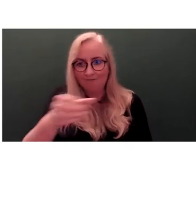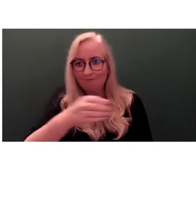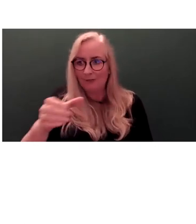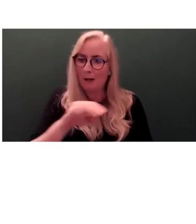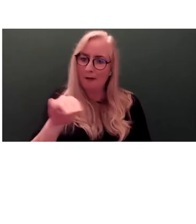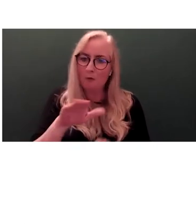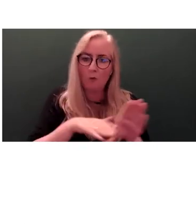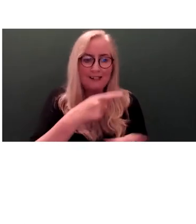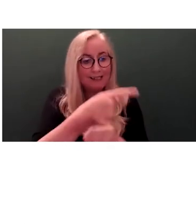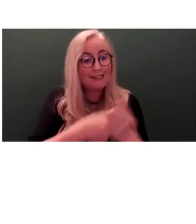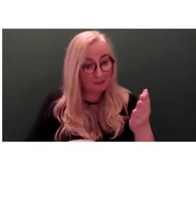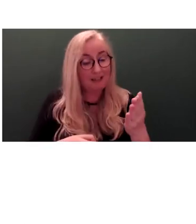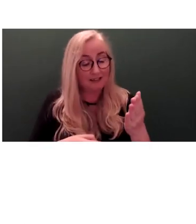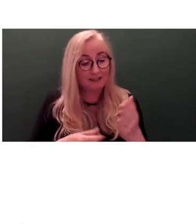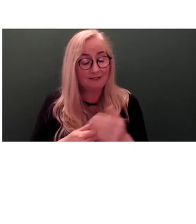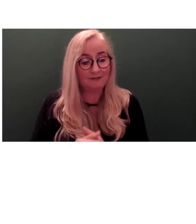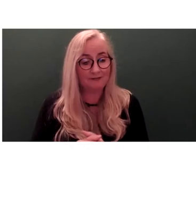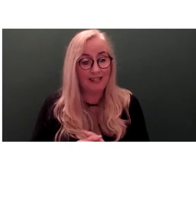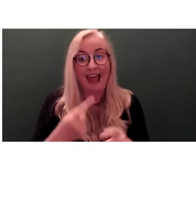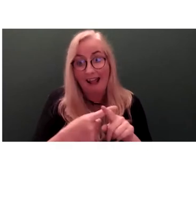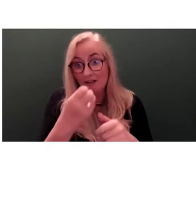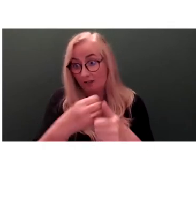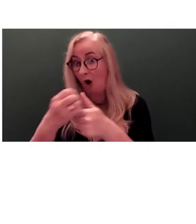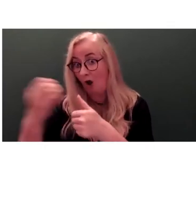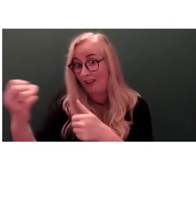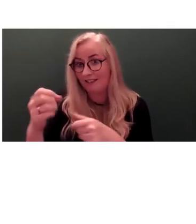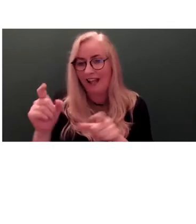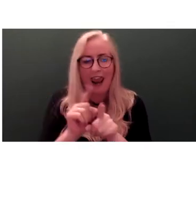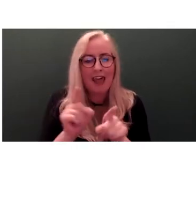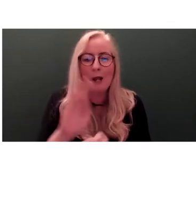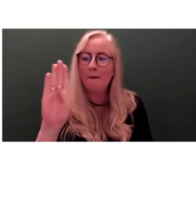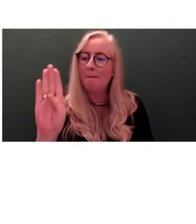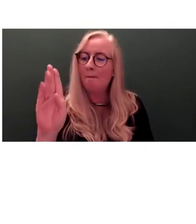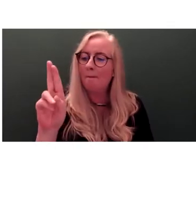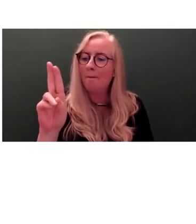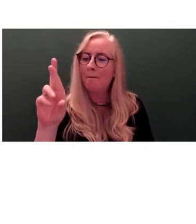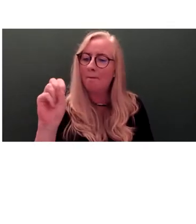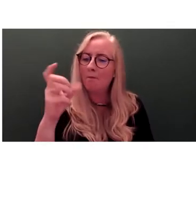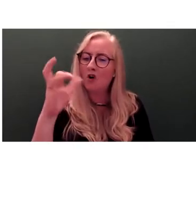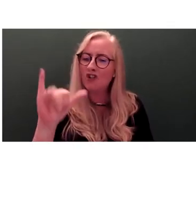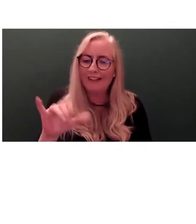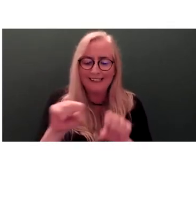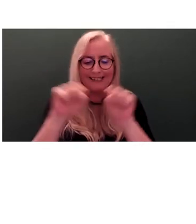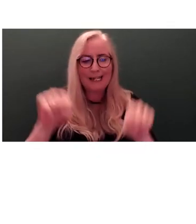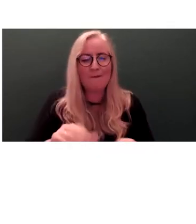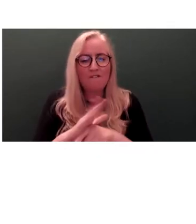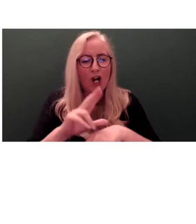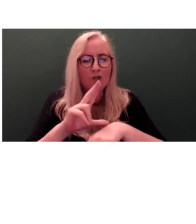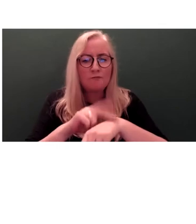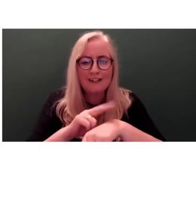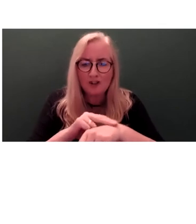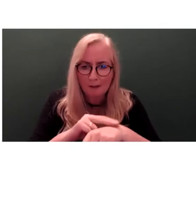people with disabilities and others, very much like the bursary scheme that is in place for apprenticeships, where we're trying